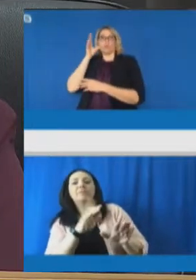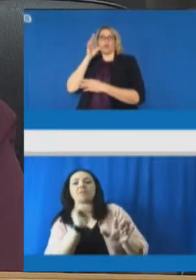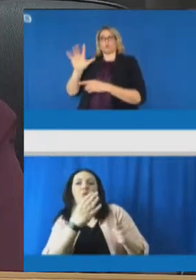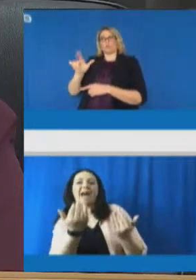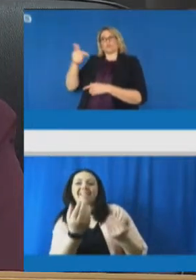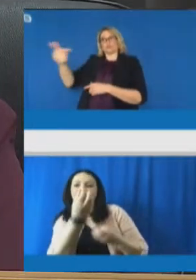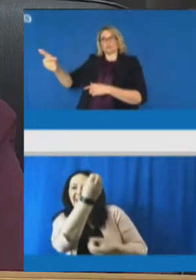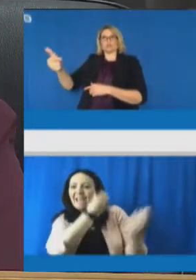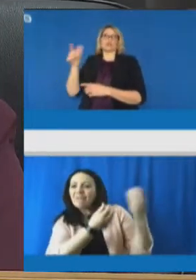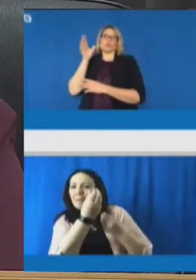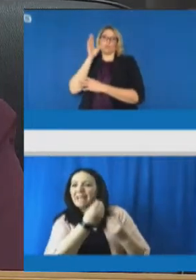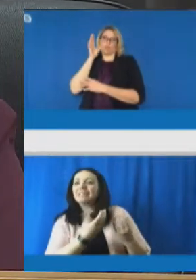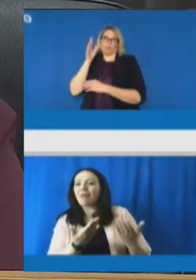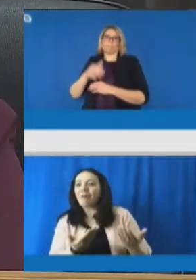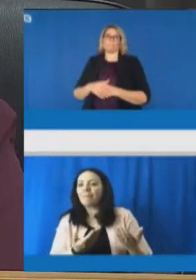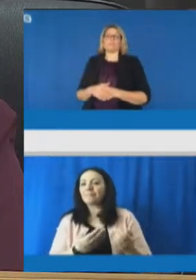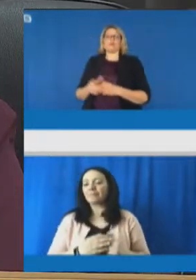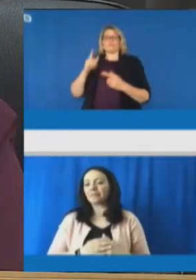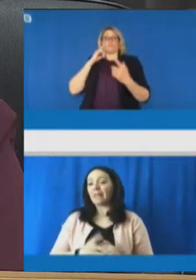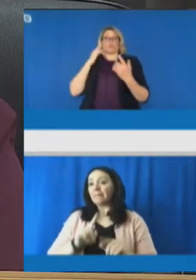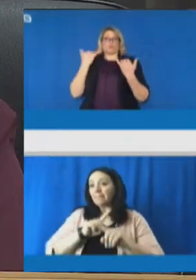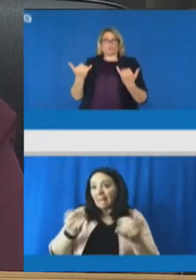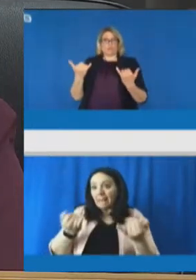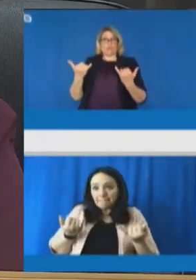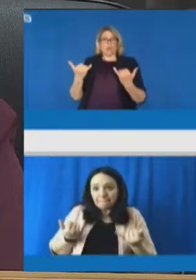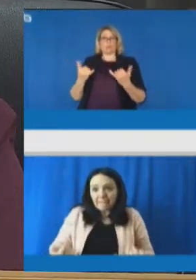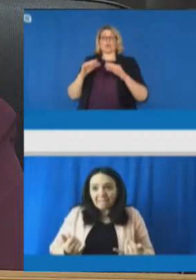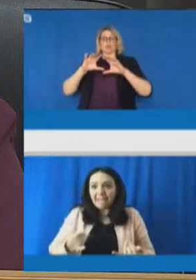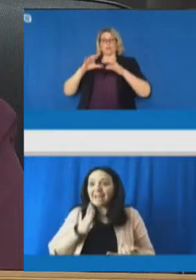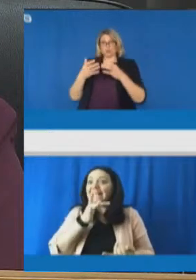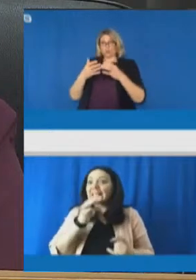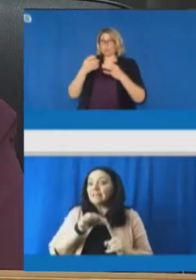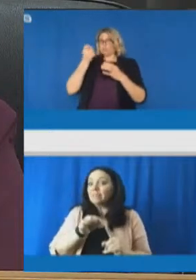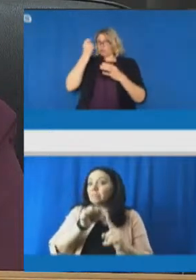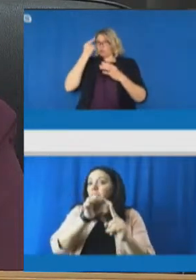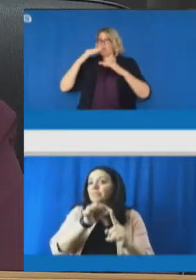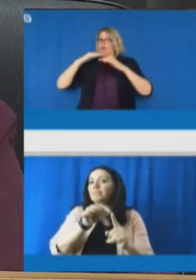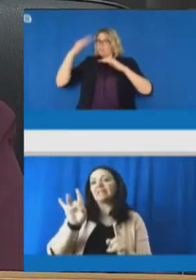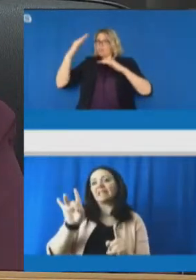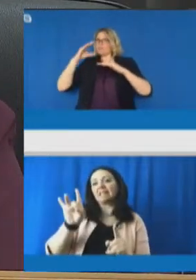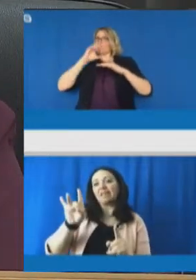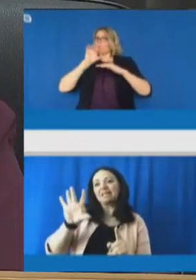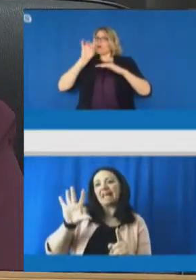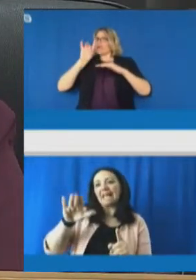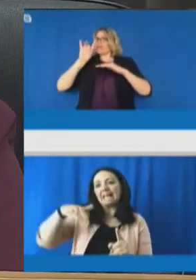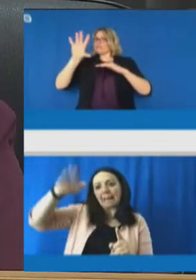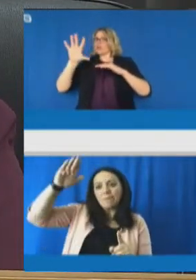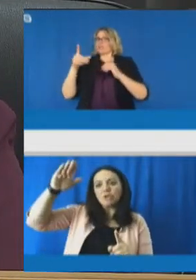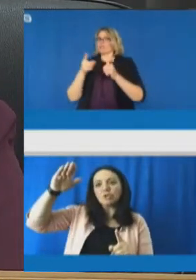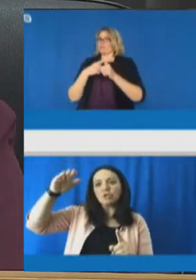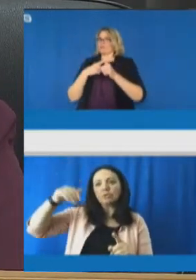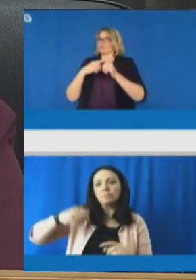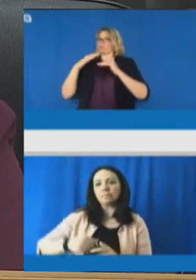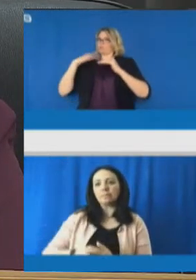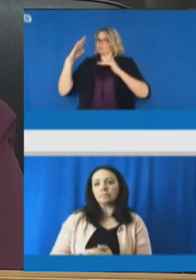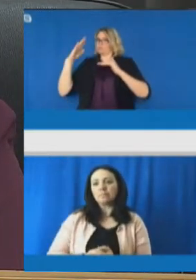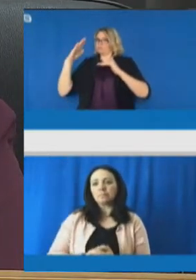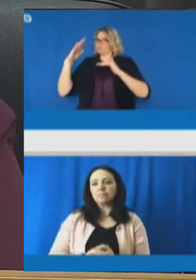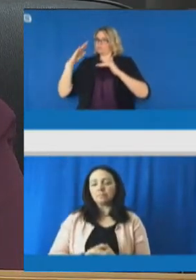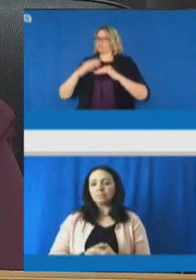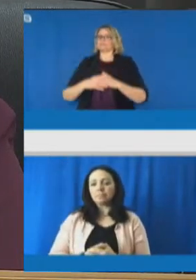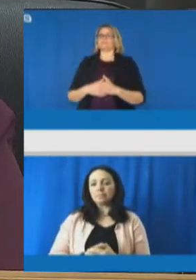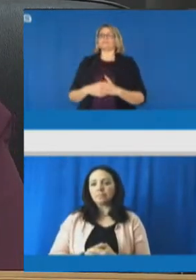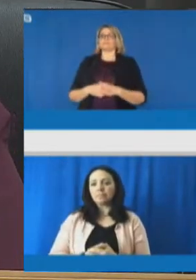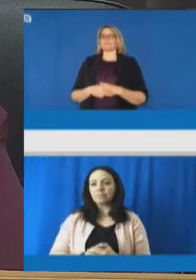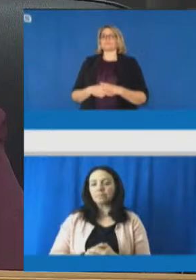60-year-olds are now ahead of students on the rollout list. I just wanted to get some